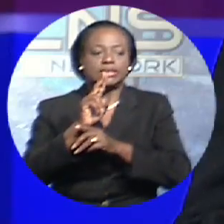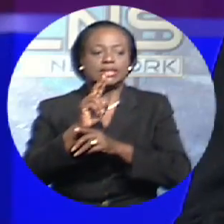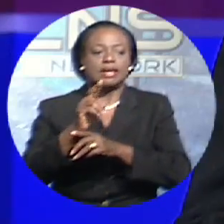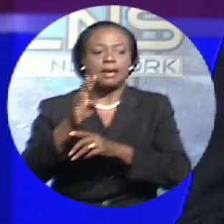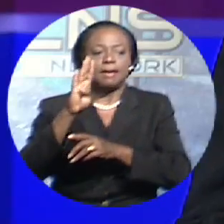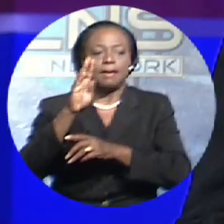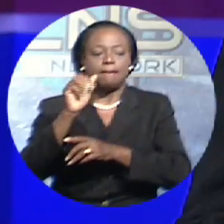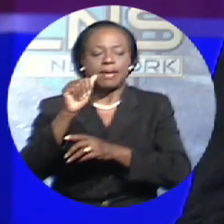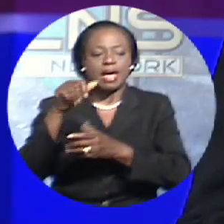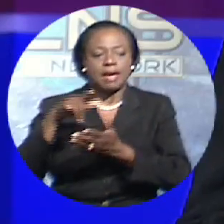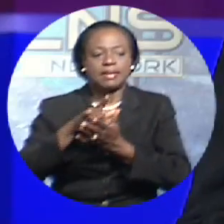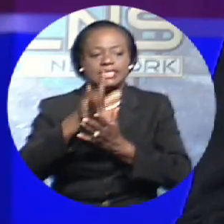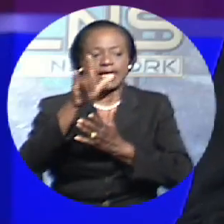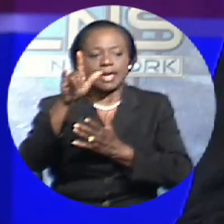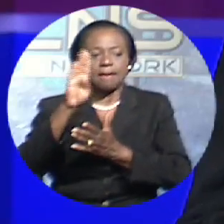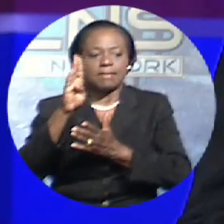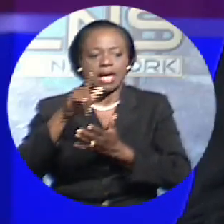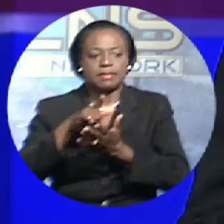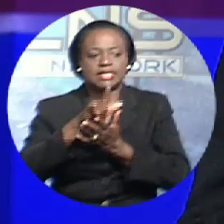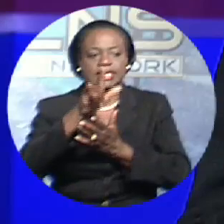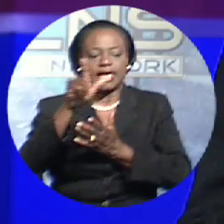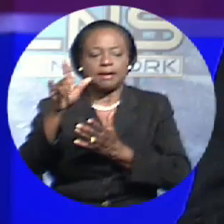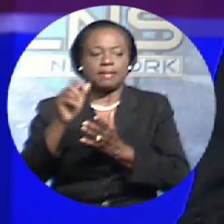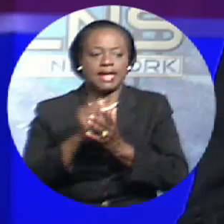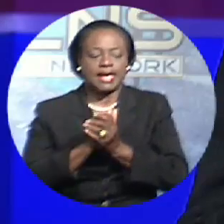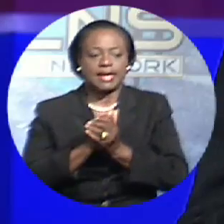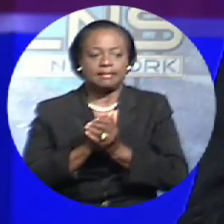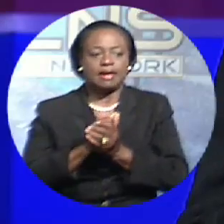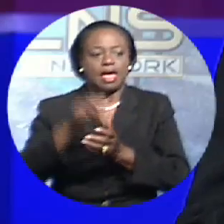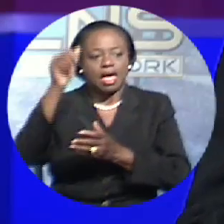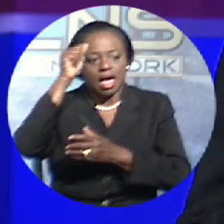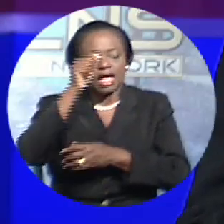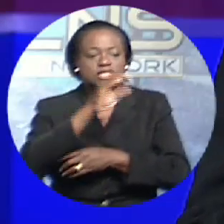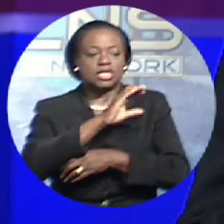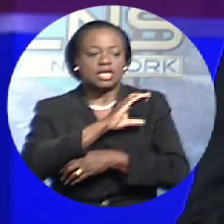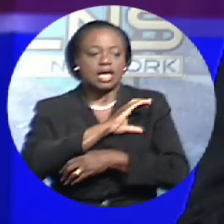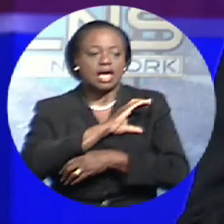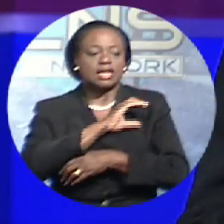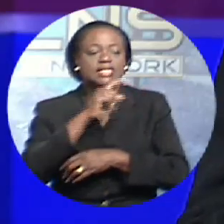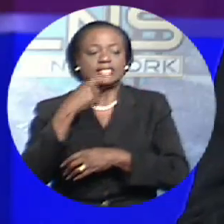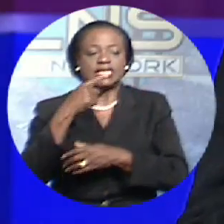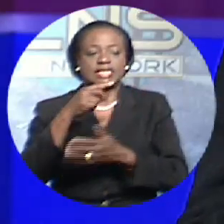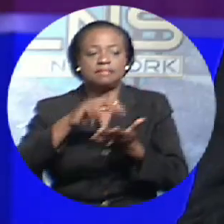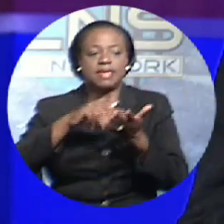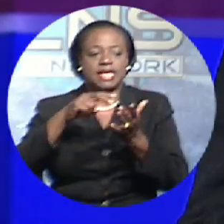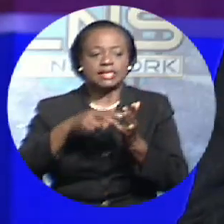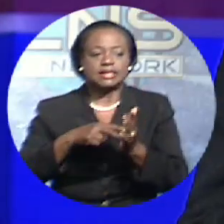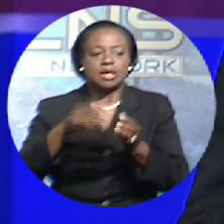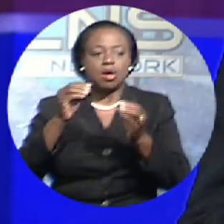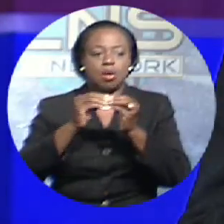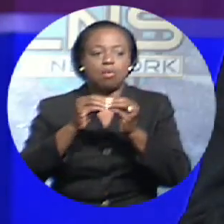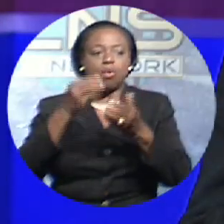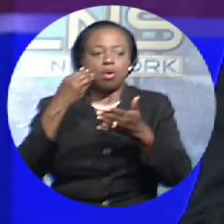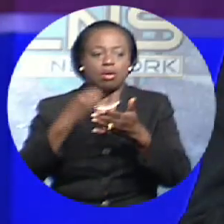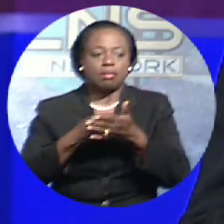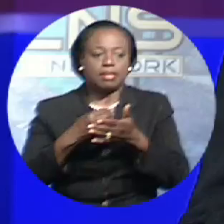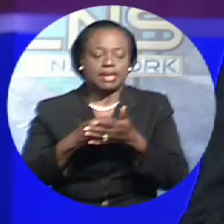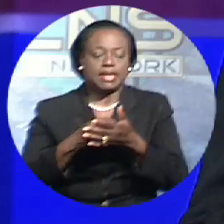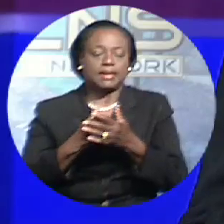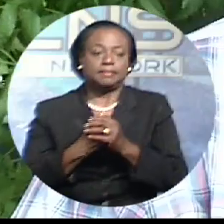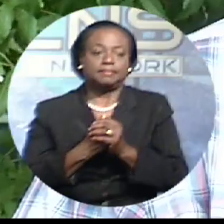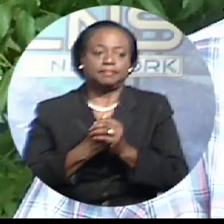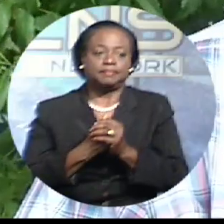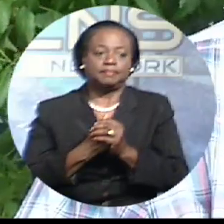around. And according to President of the Bahamas Swim Federation, Algernon Cargill, that means more money will need to be accounted for. We